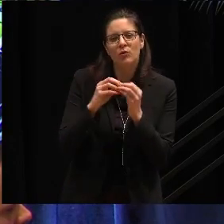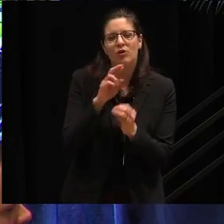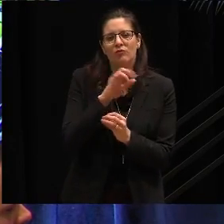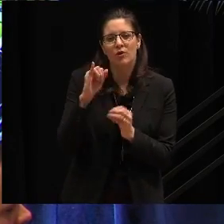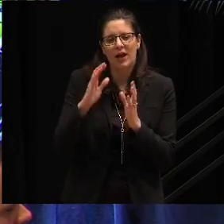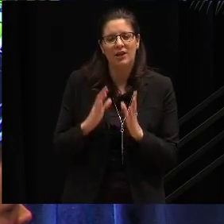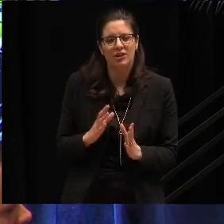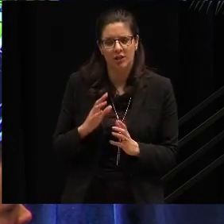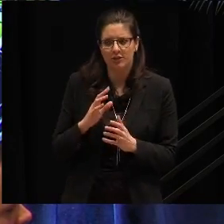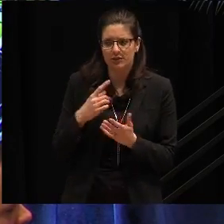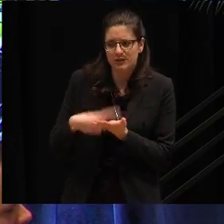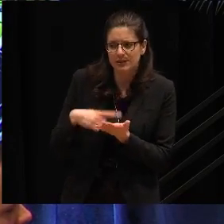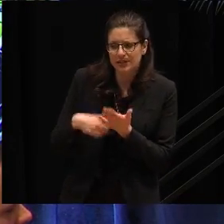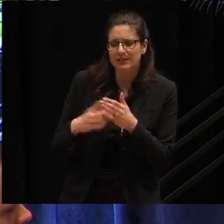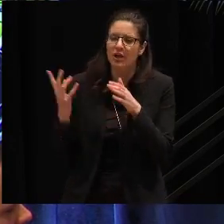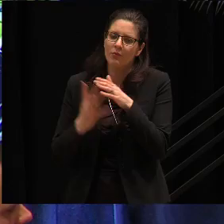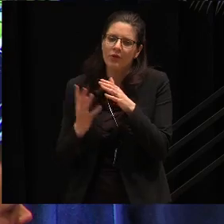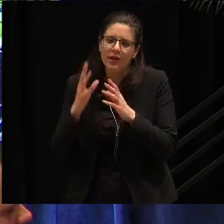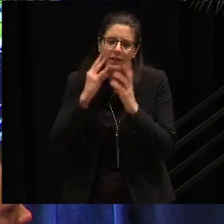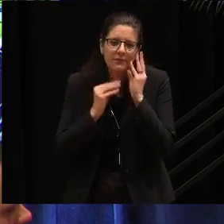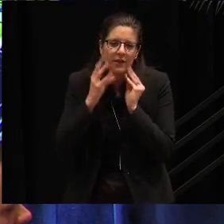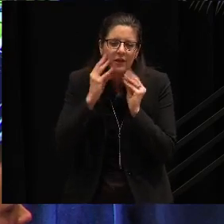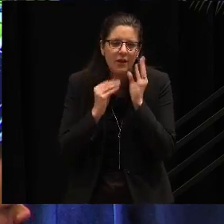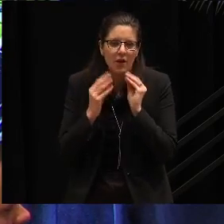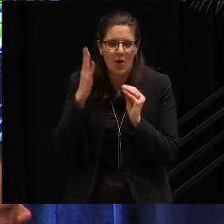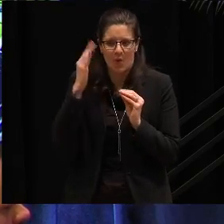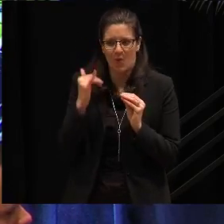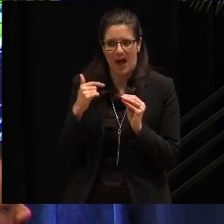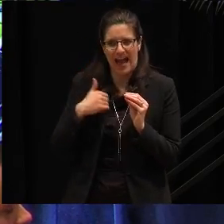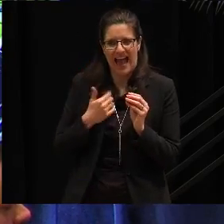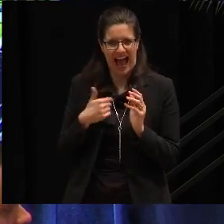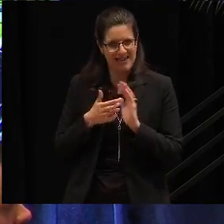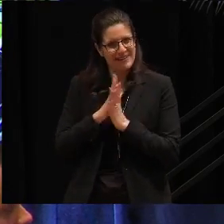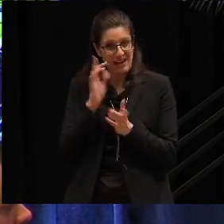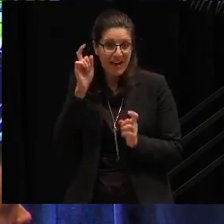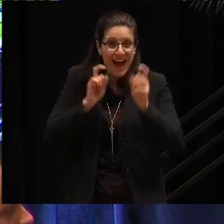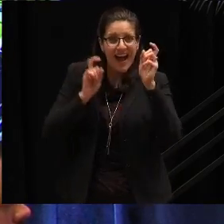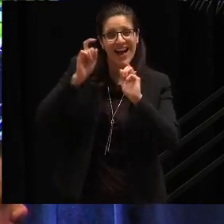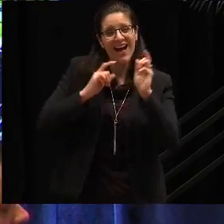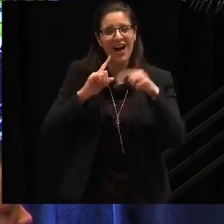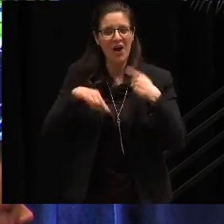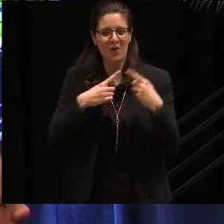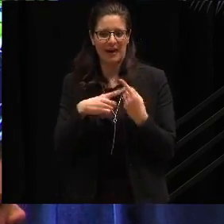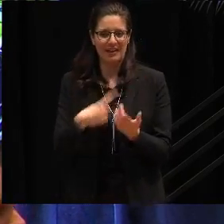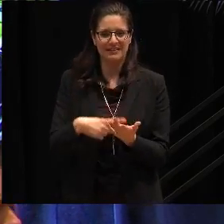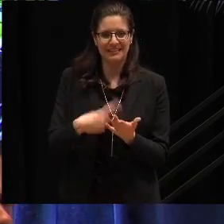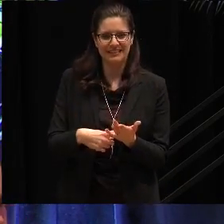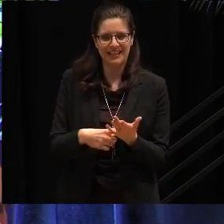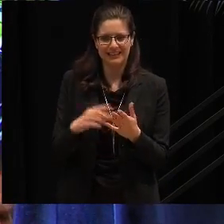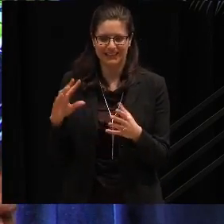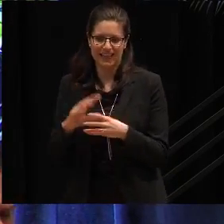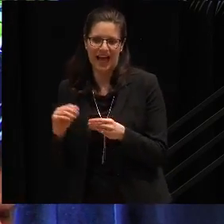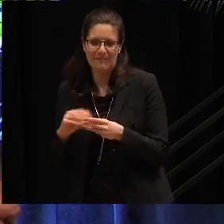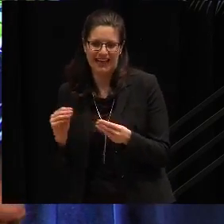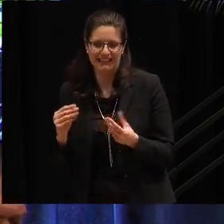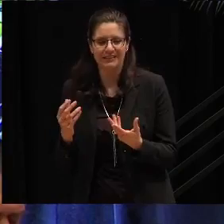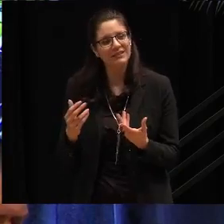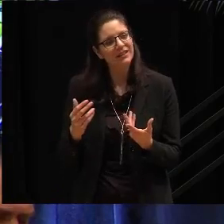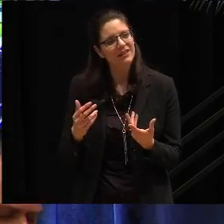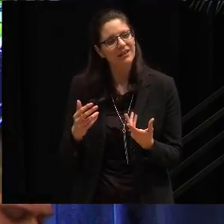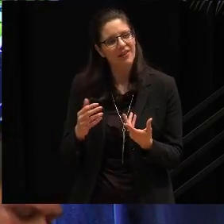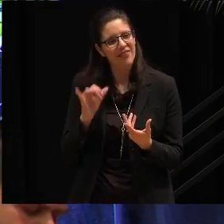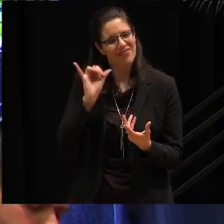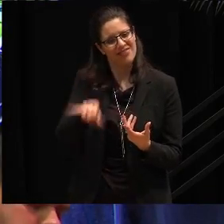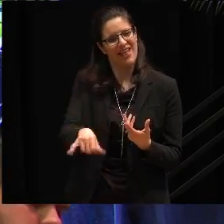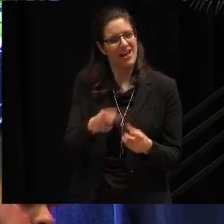immigrant experience in this country, about why it is that I get so animated when I start talking about comments like this. I think